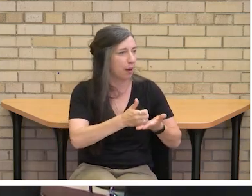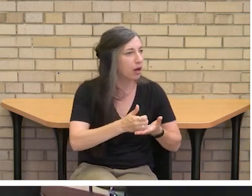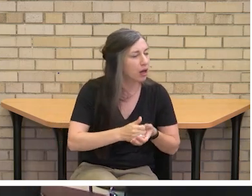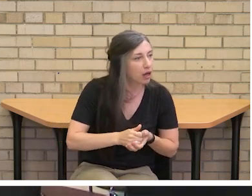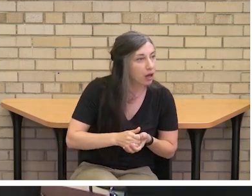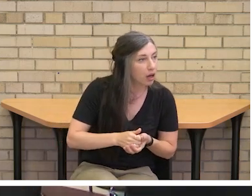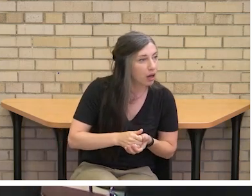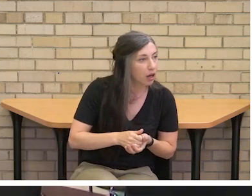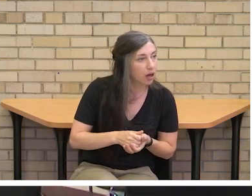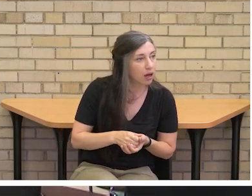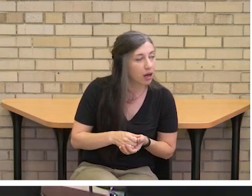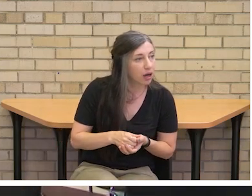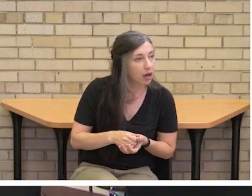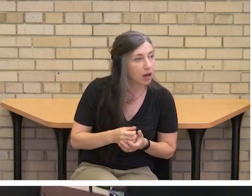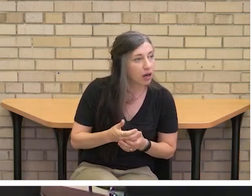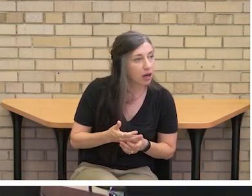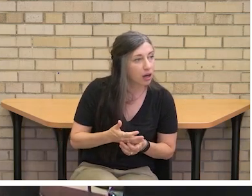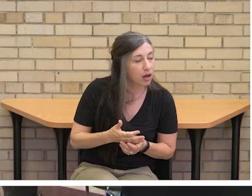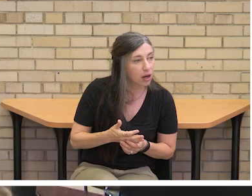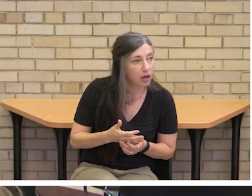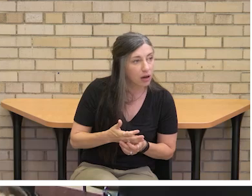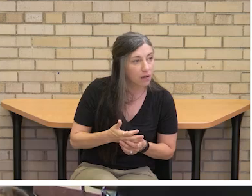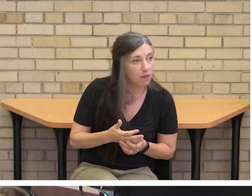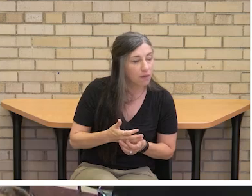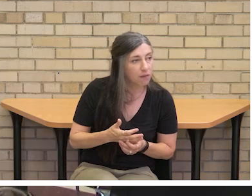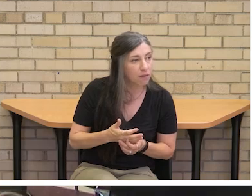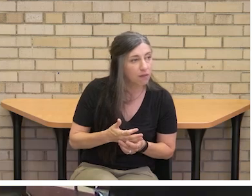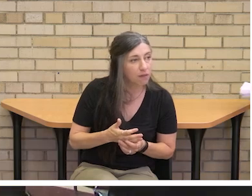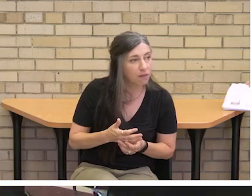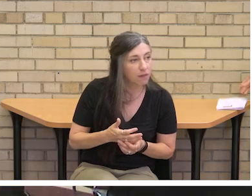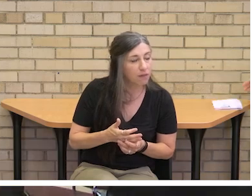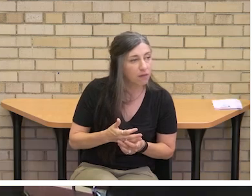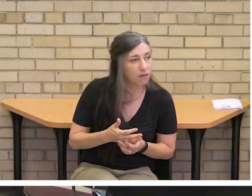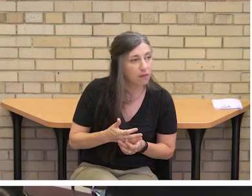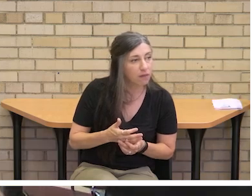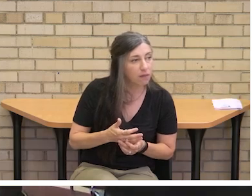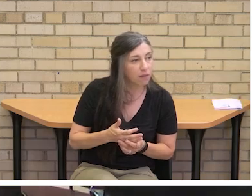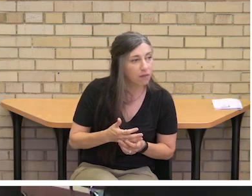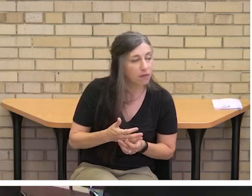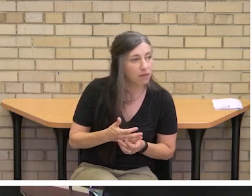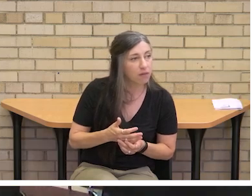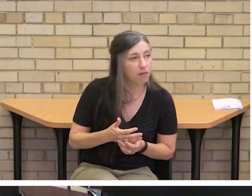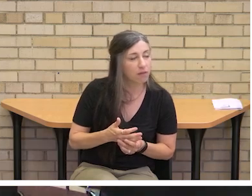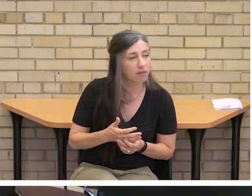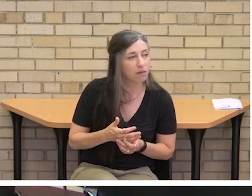Related to the immediately previous questions about access,